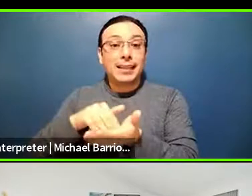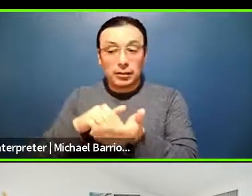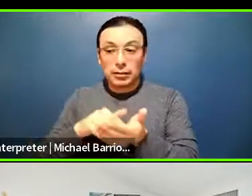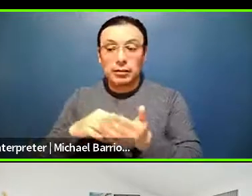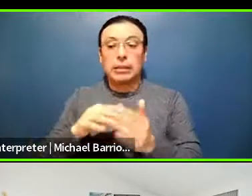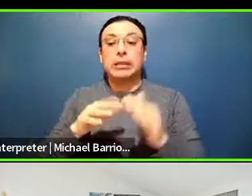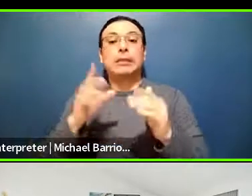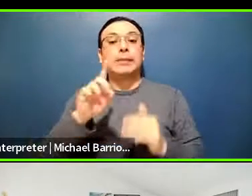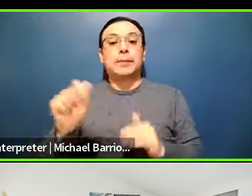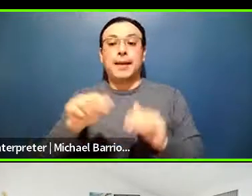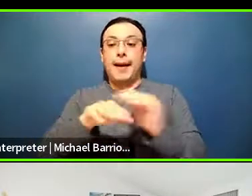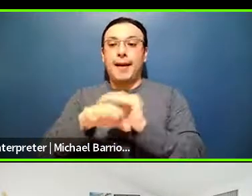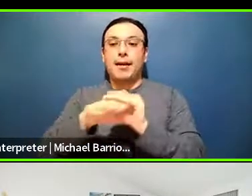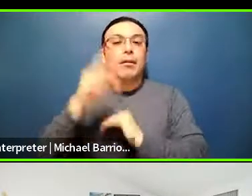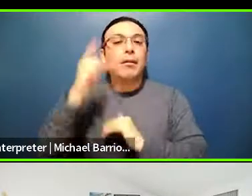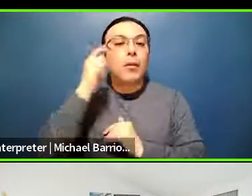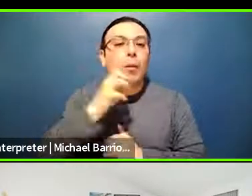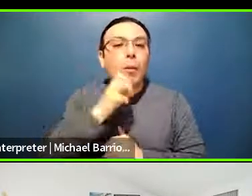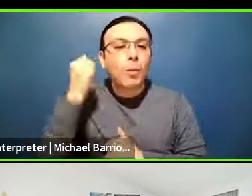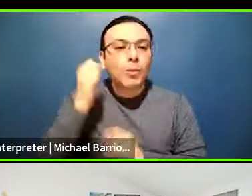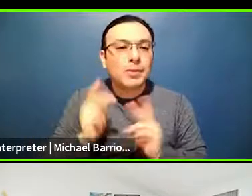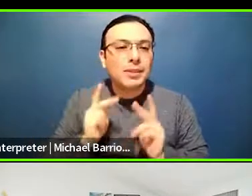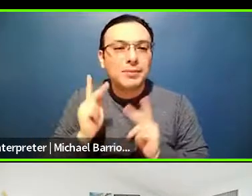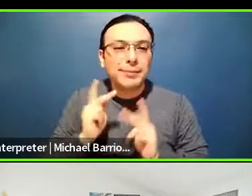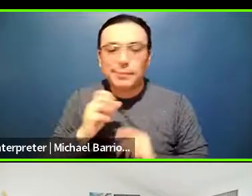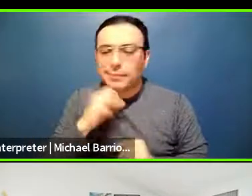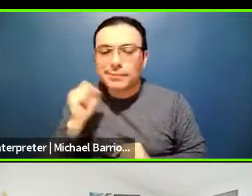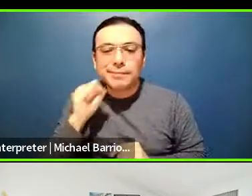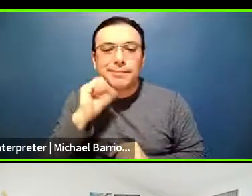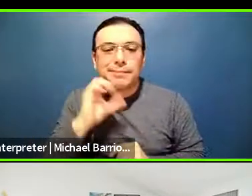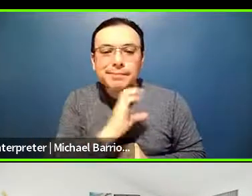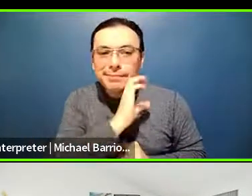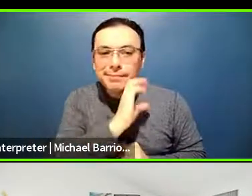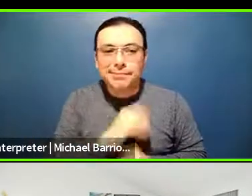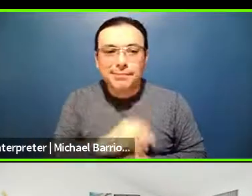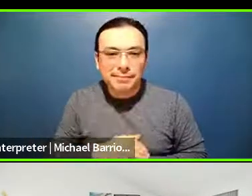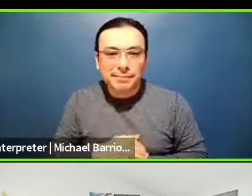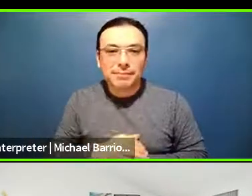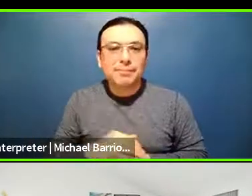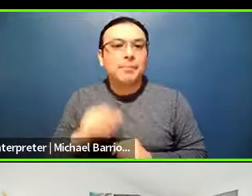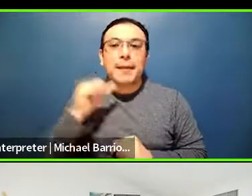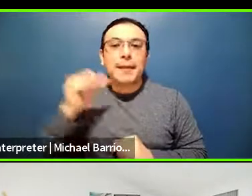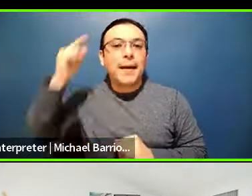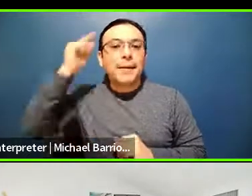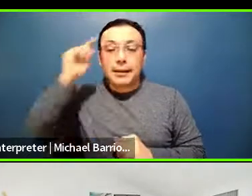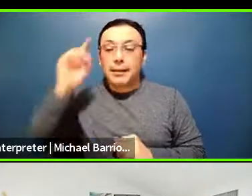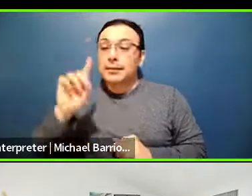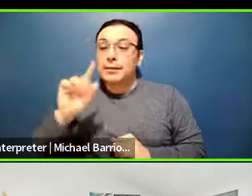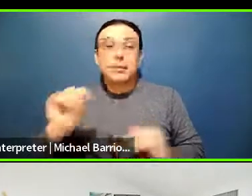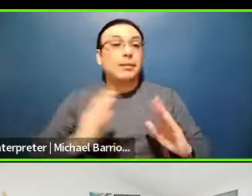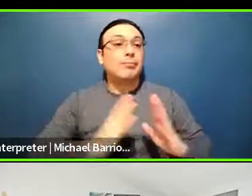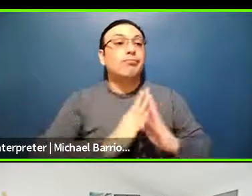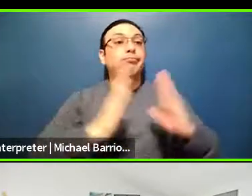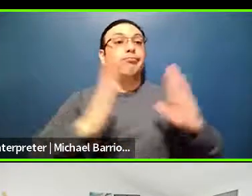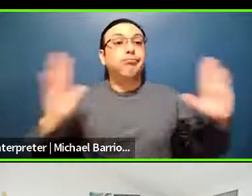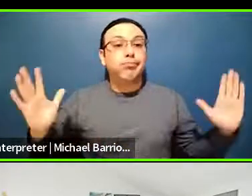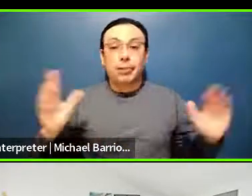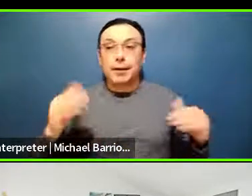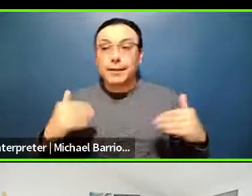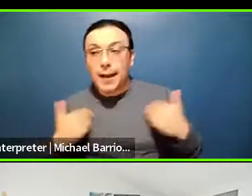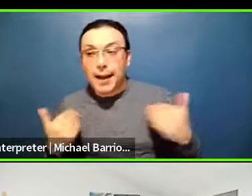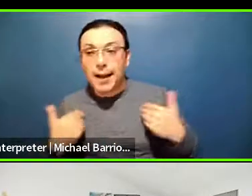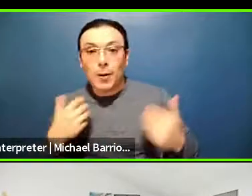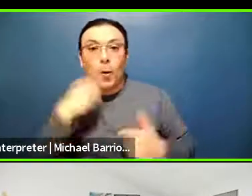care, and they're not necessarily thinking about access cross-generationally or across disabilities. And the